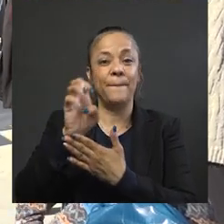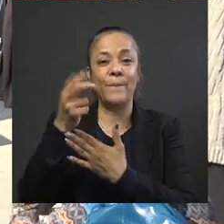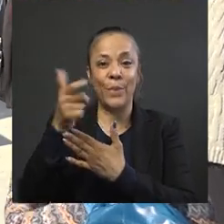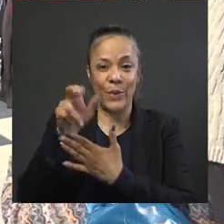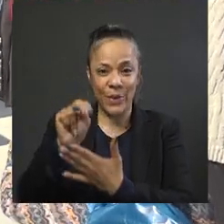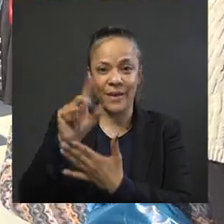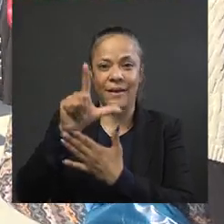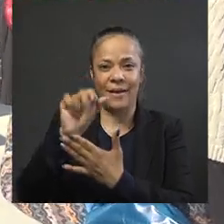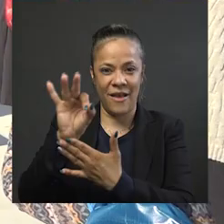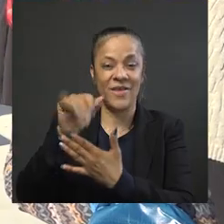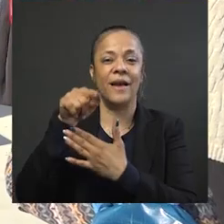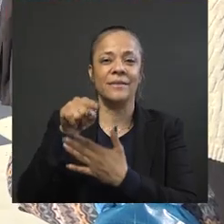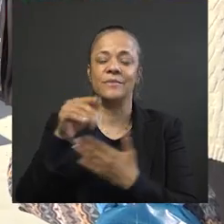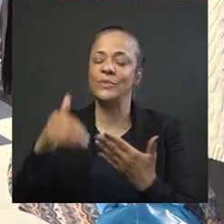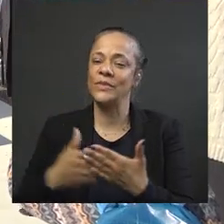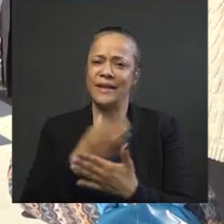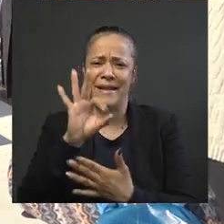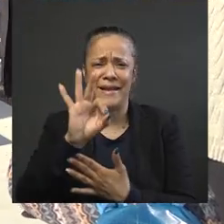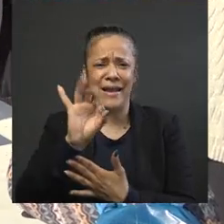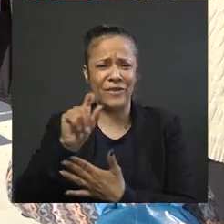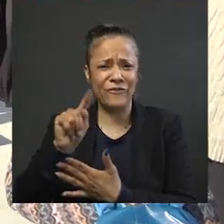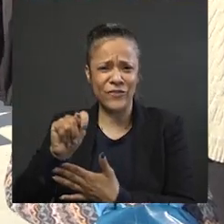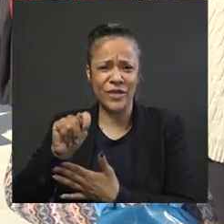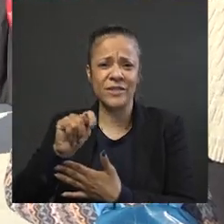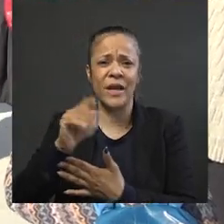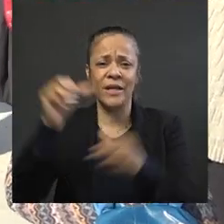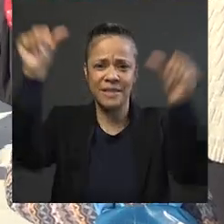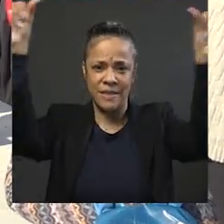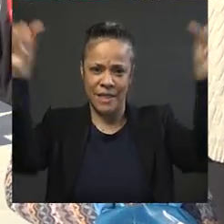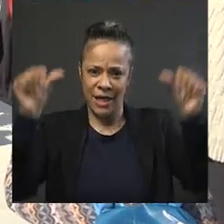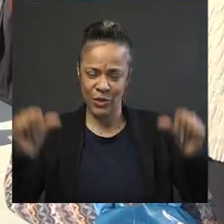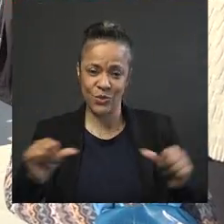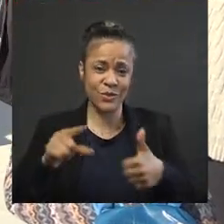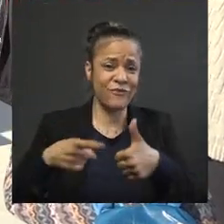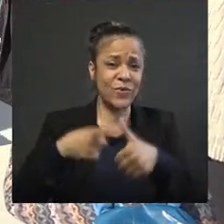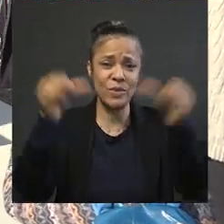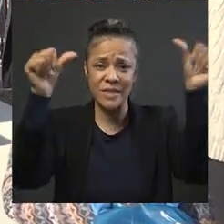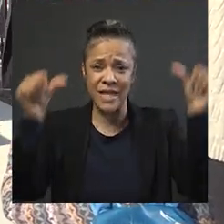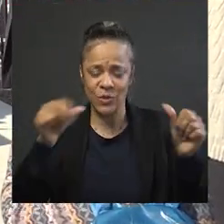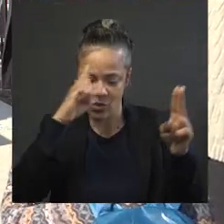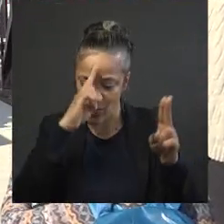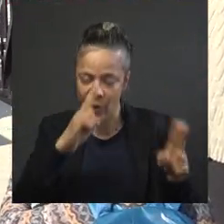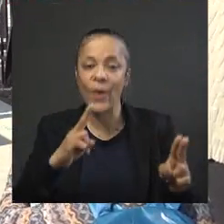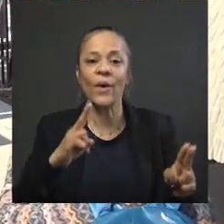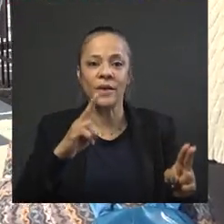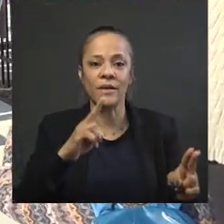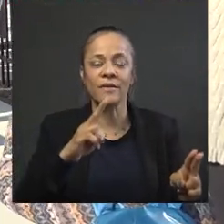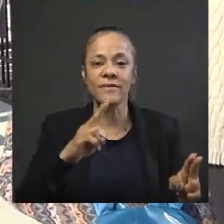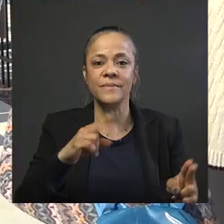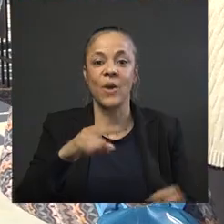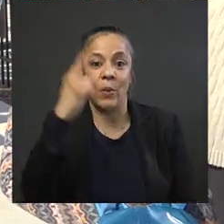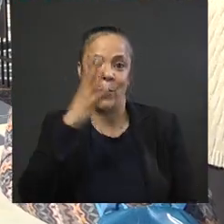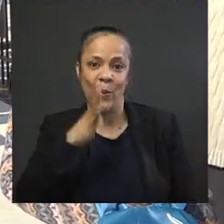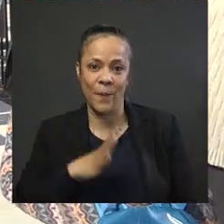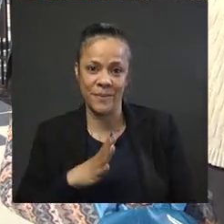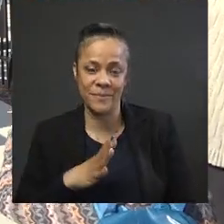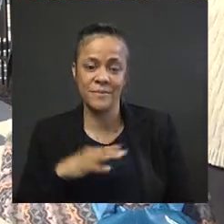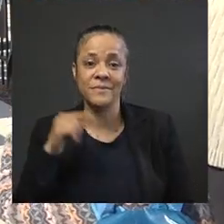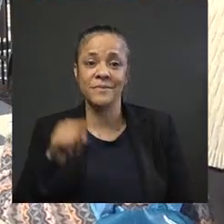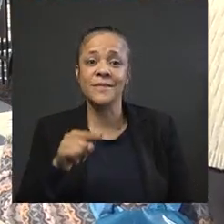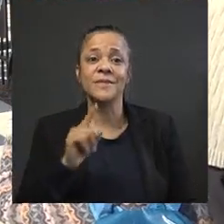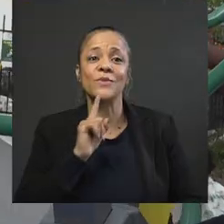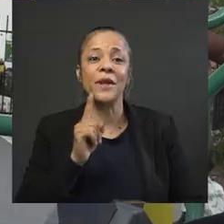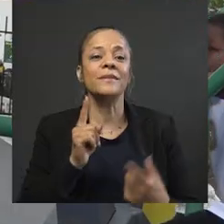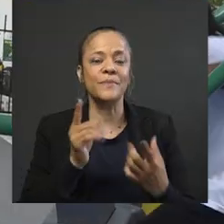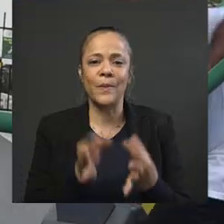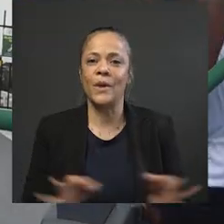with a 9-foot bronze statue honoring the civil rights leader. This is the first statue in Jersey City to honor an African-American woman.